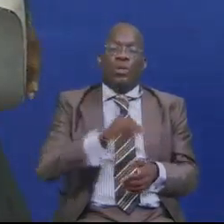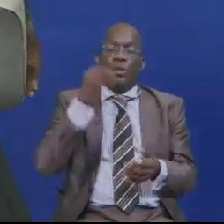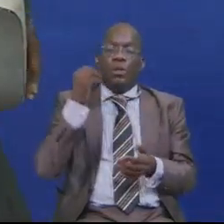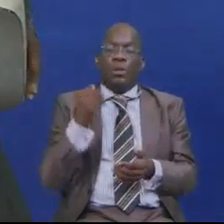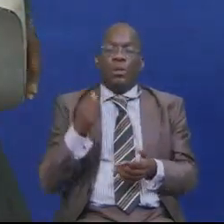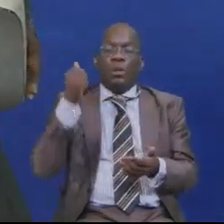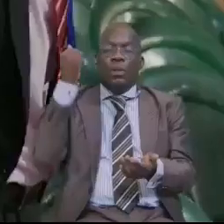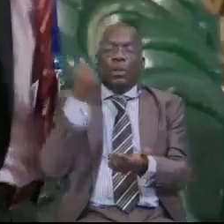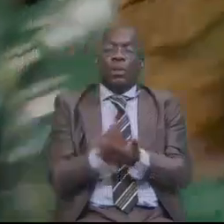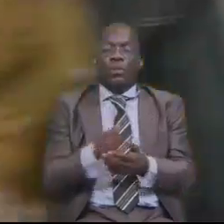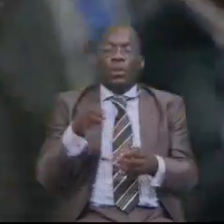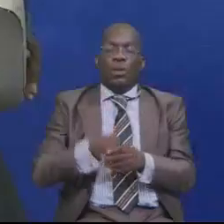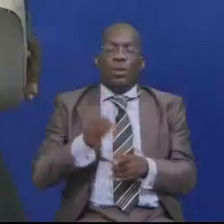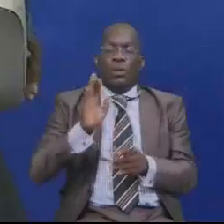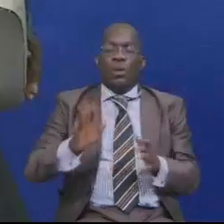Amen in your life.